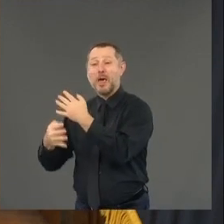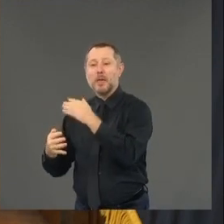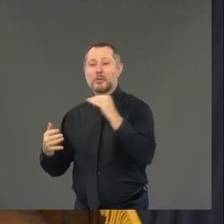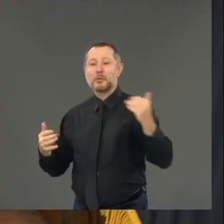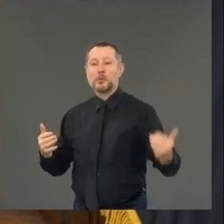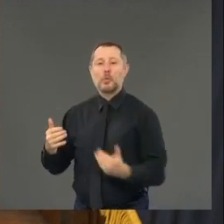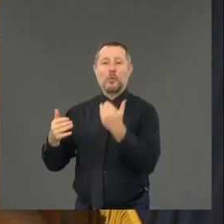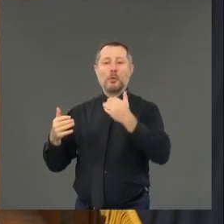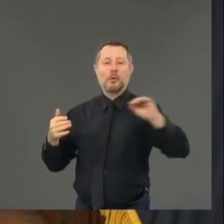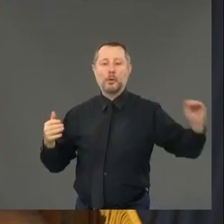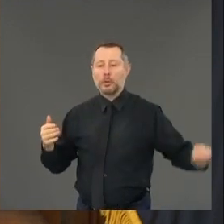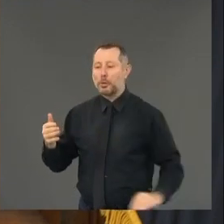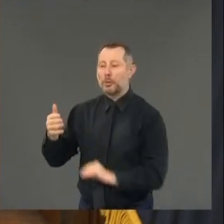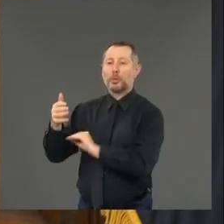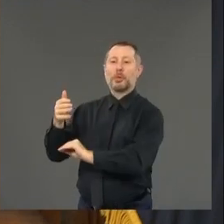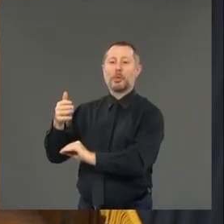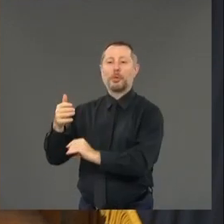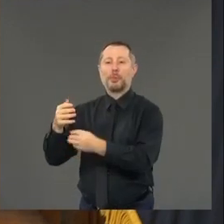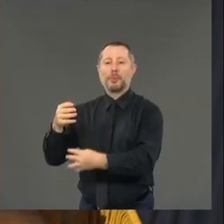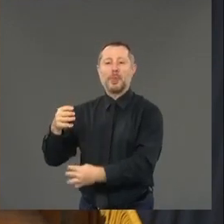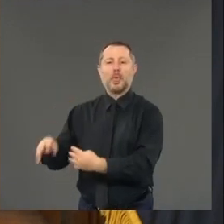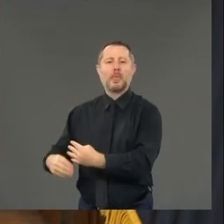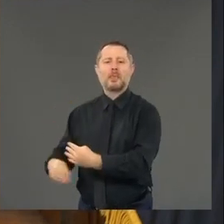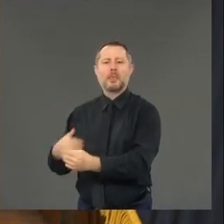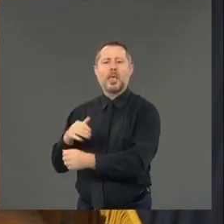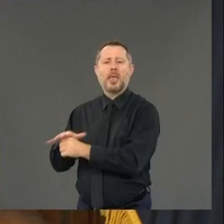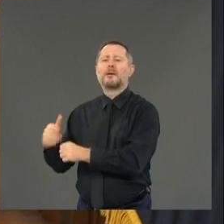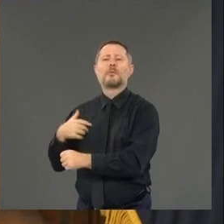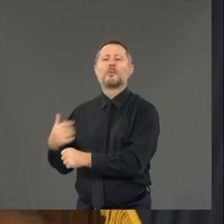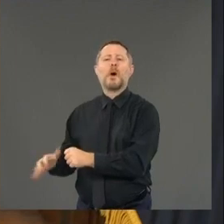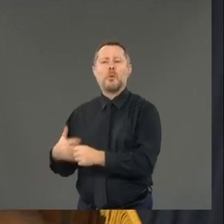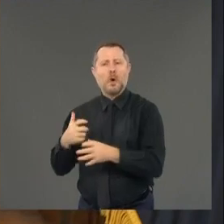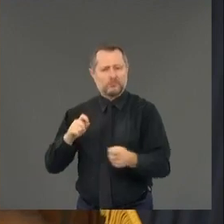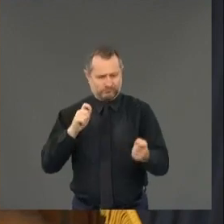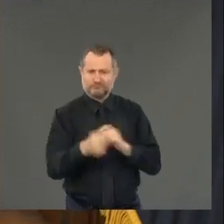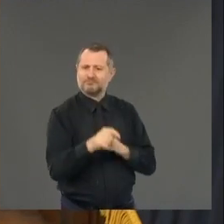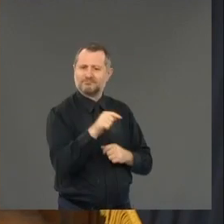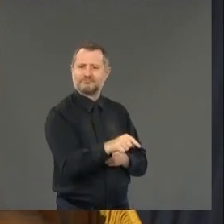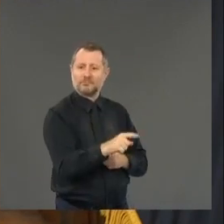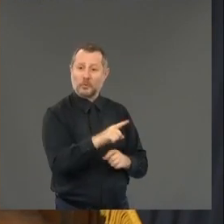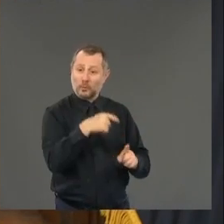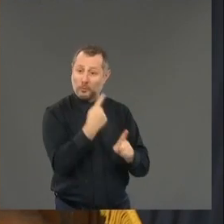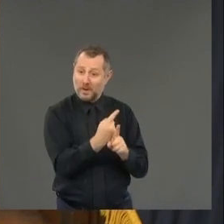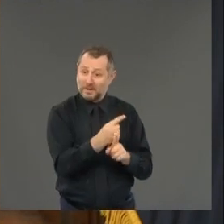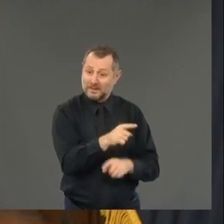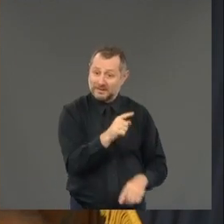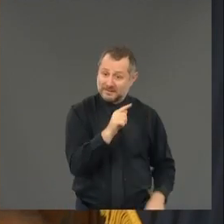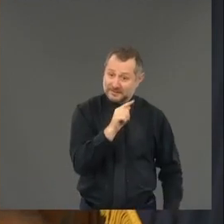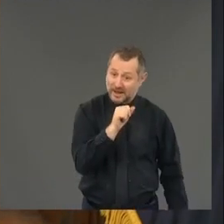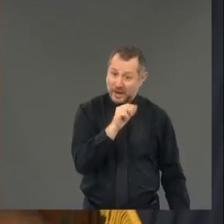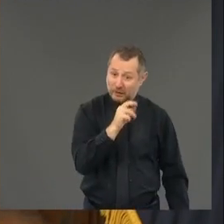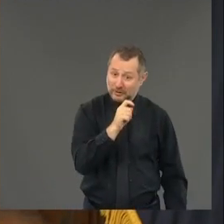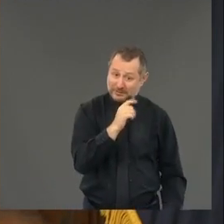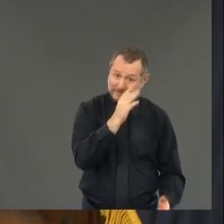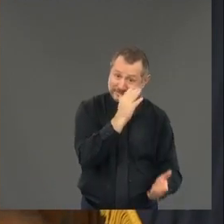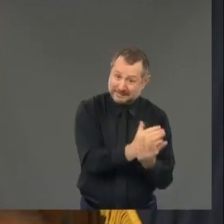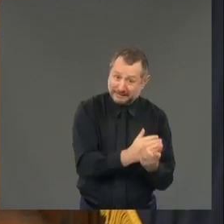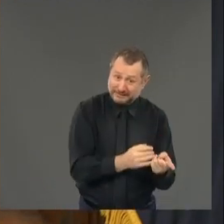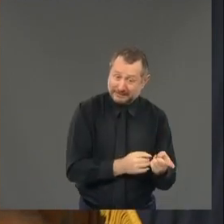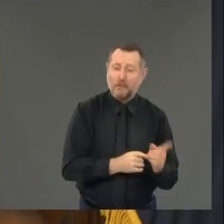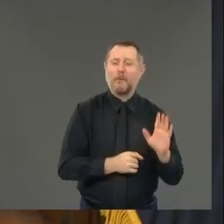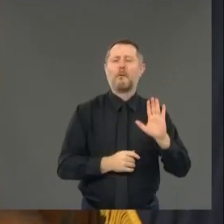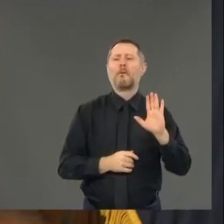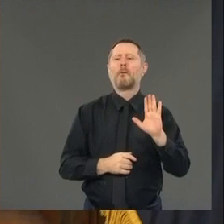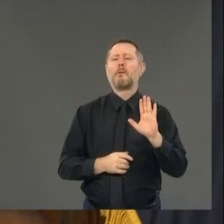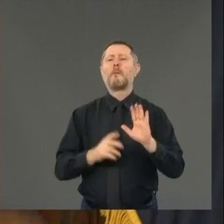And that's not about, stop the tear gas. I understand, politicians, everyone wants to